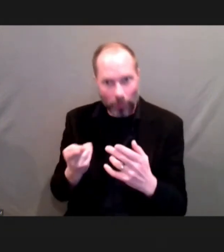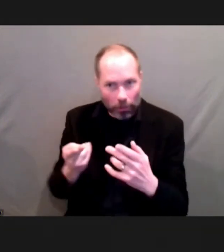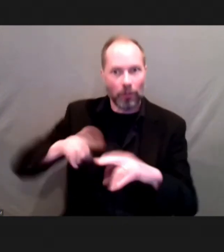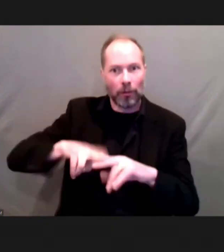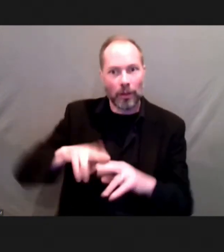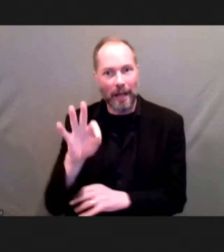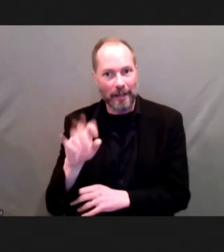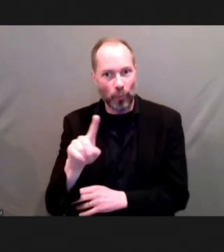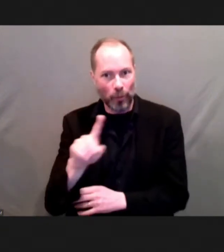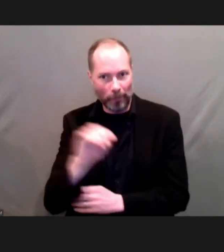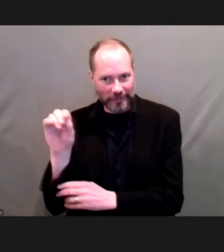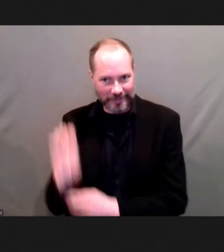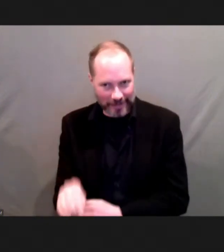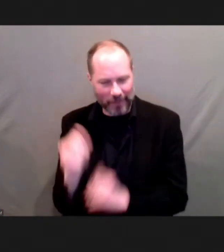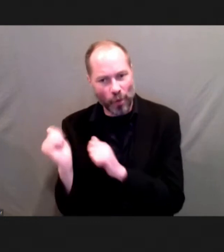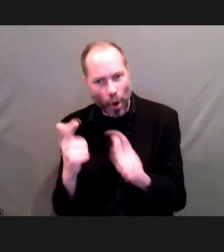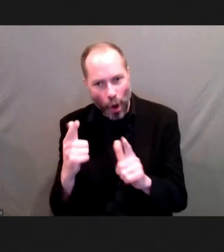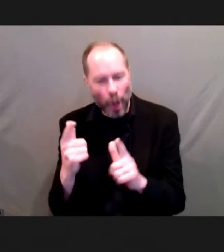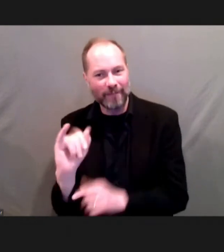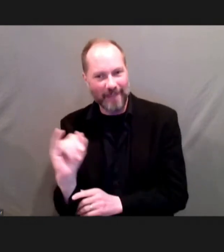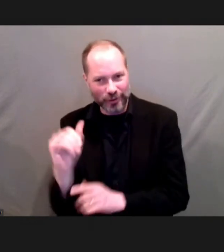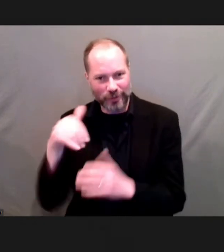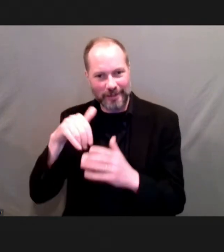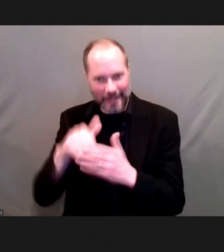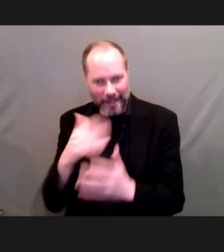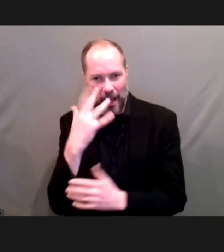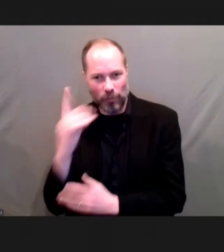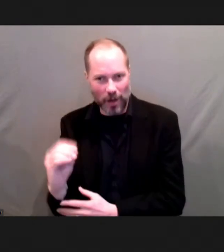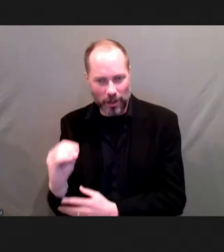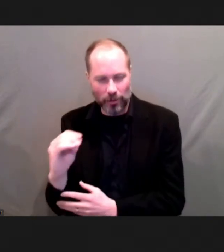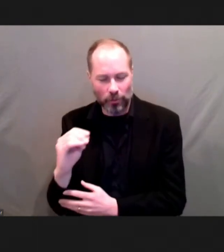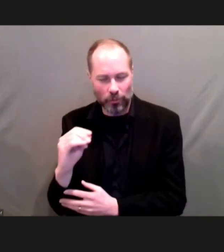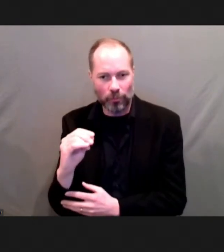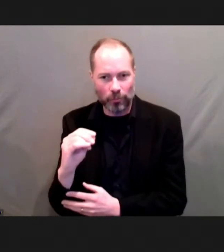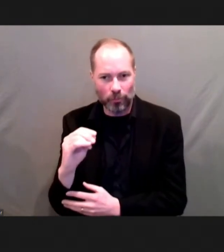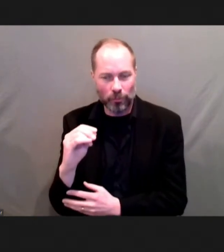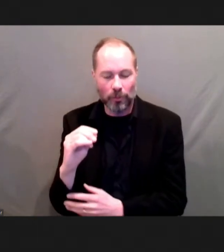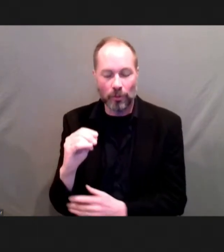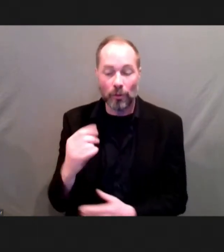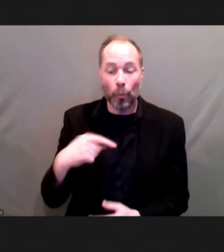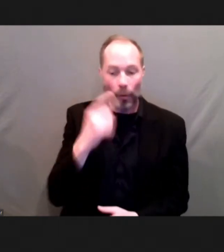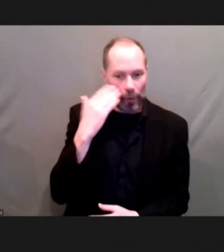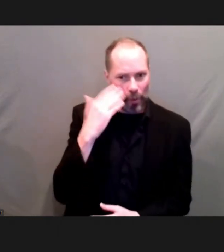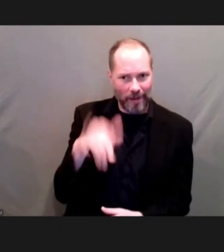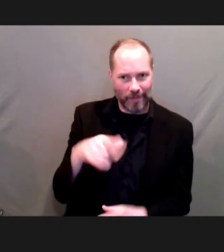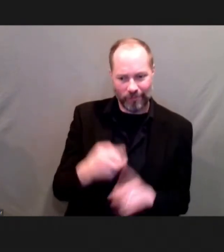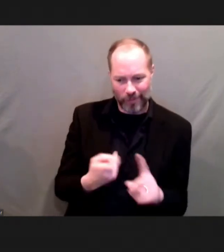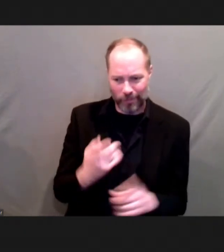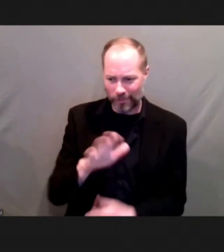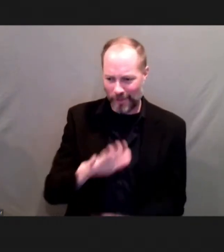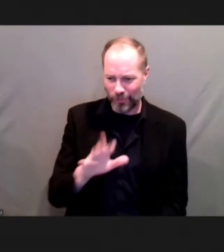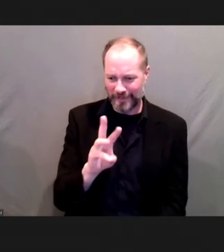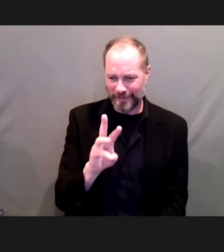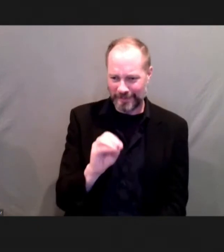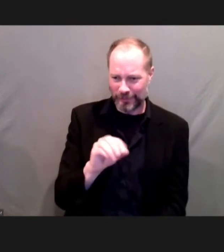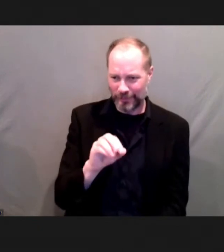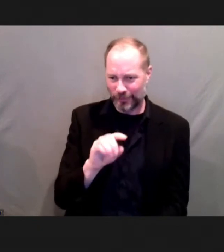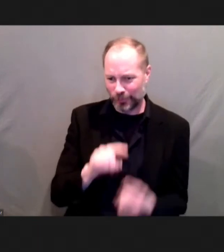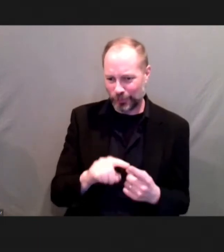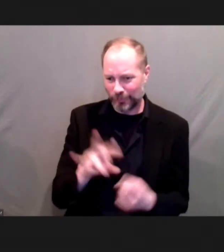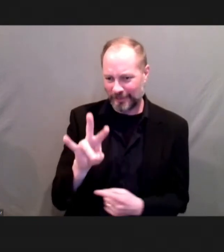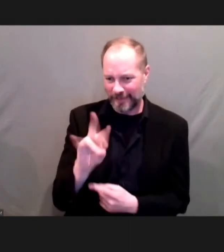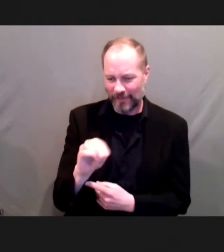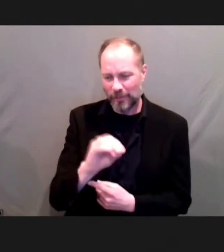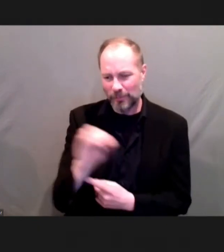the infections in Colorado. We know that from the 16 or 17% of the tests that we